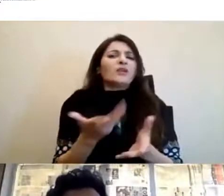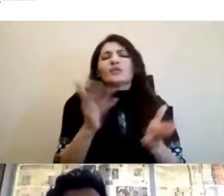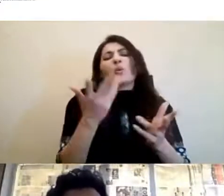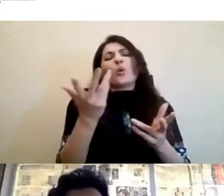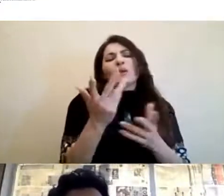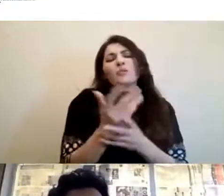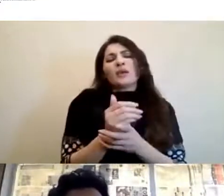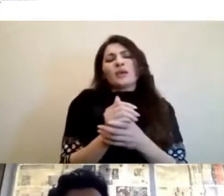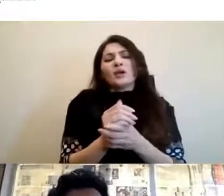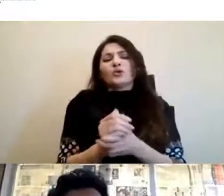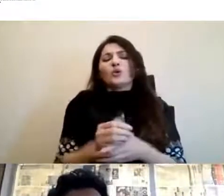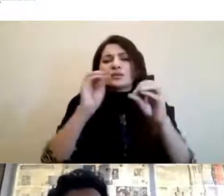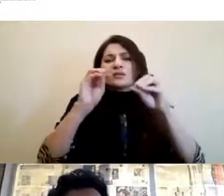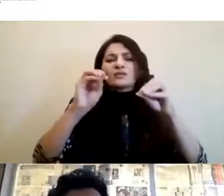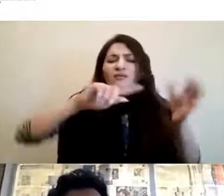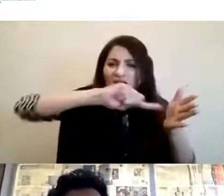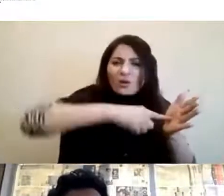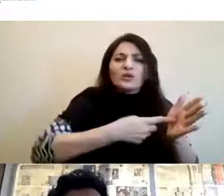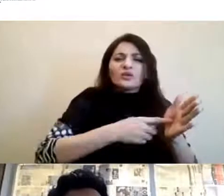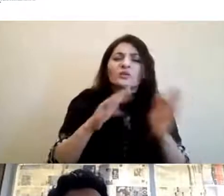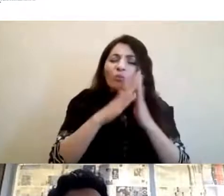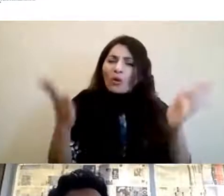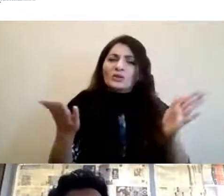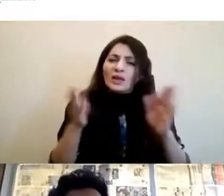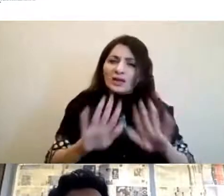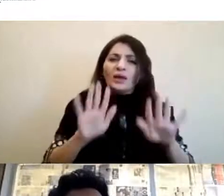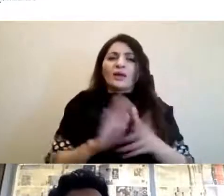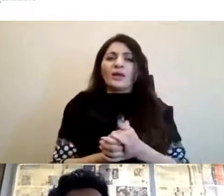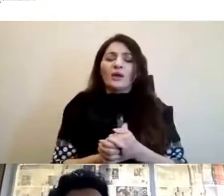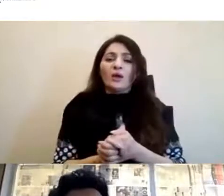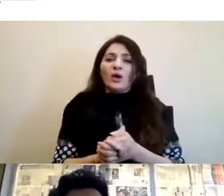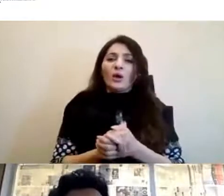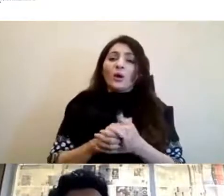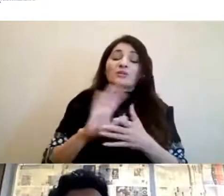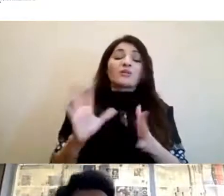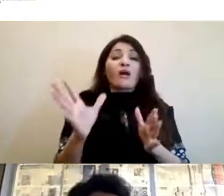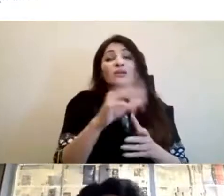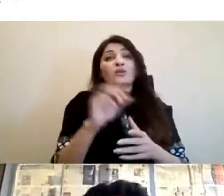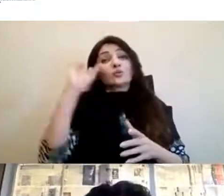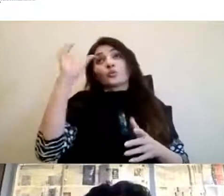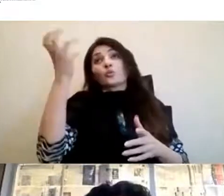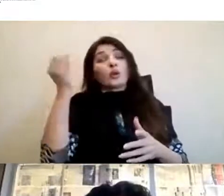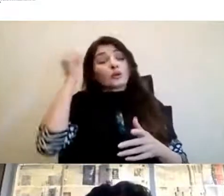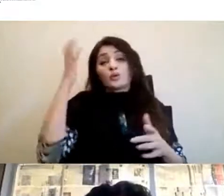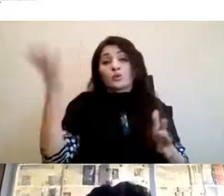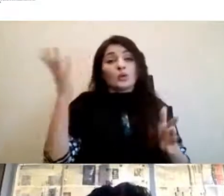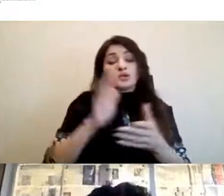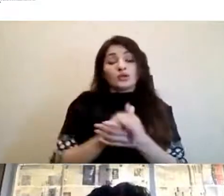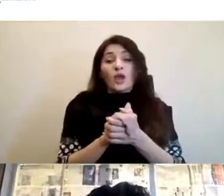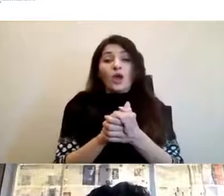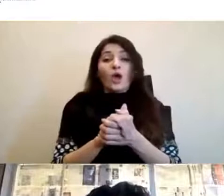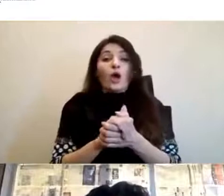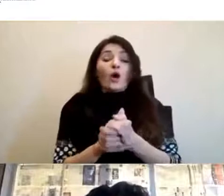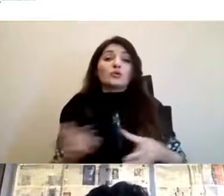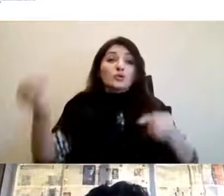assistive technologies there, and they've really opened up an entire world of knowledge, communication, exchange of resources,